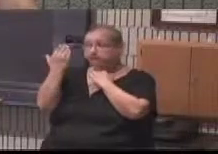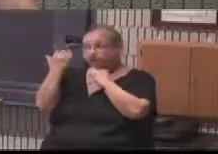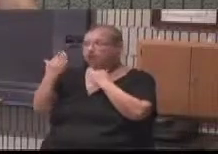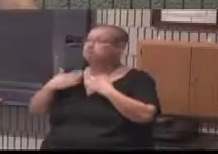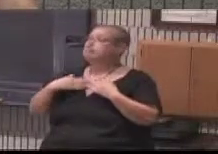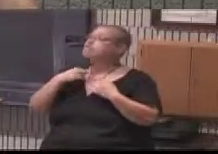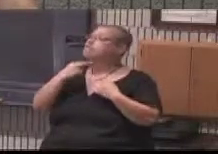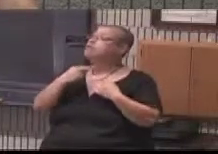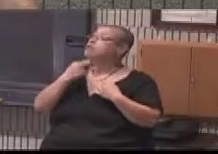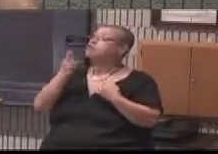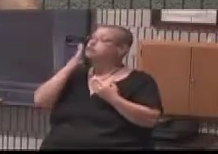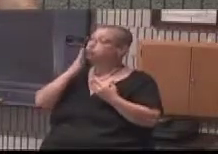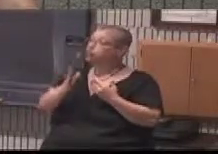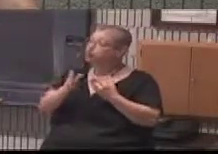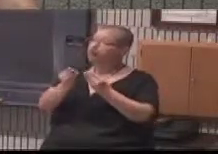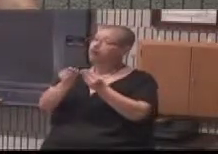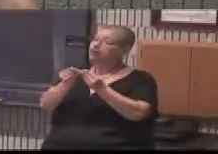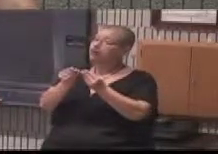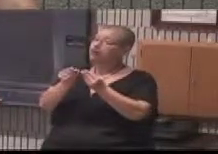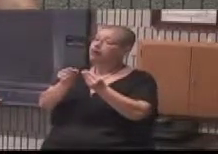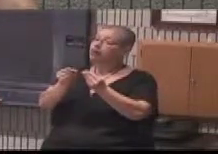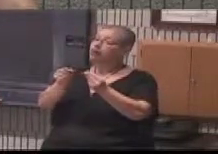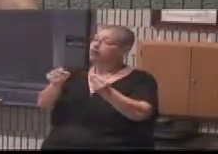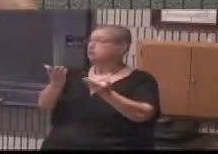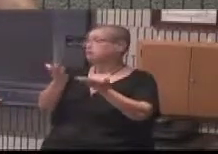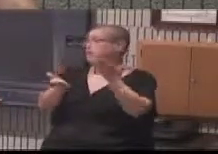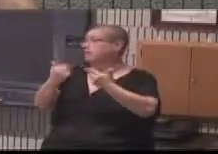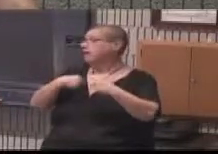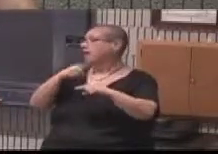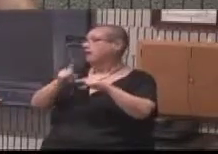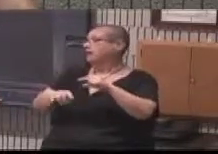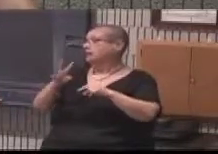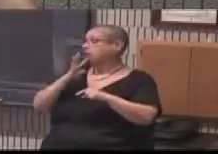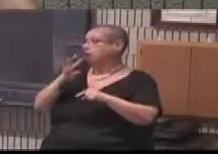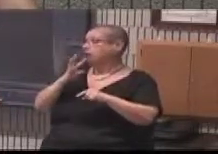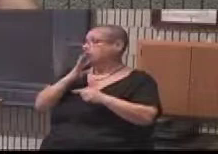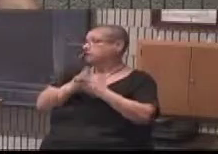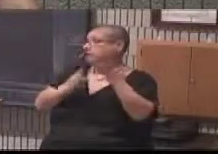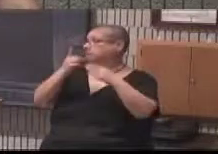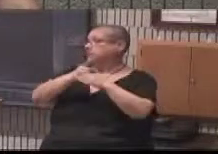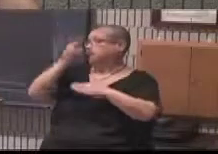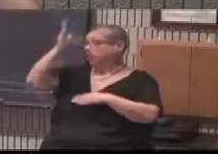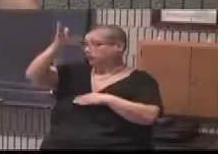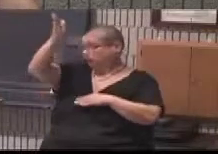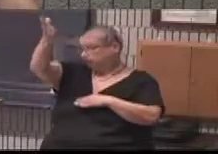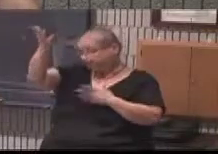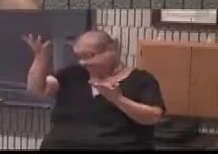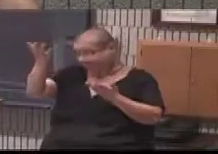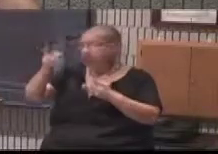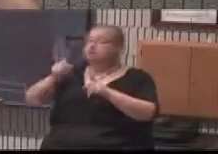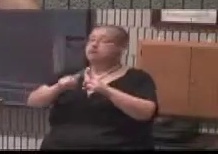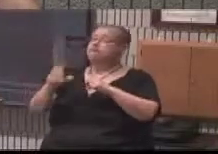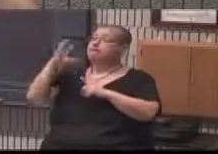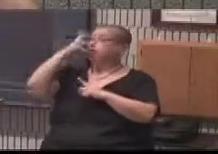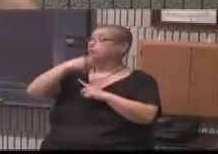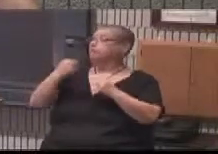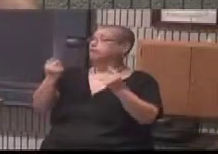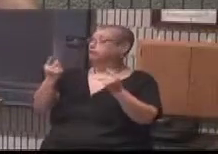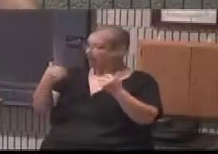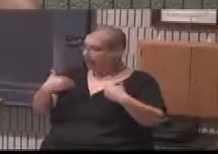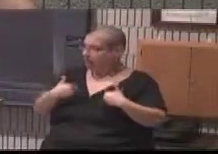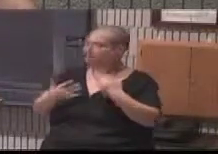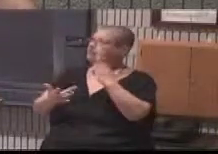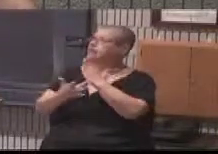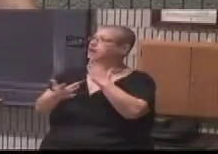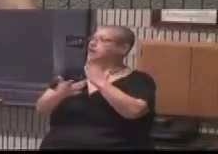my voice will probably begin to fade, and I may not be able to speak at some point. But the beautiful thing is that there is